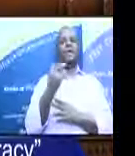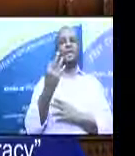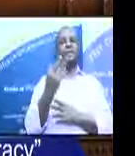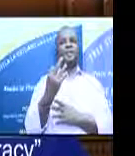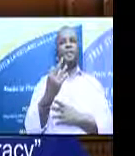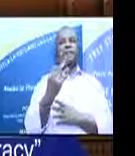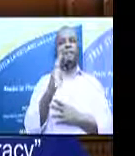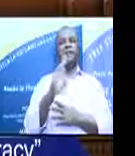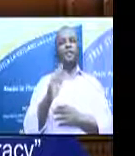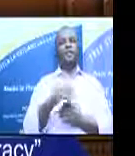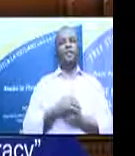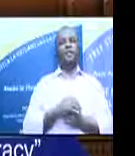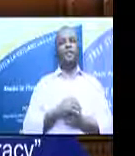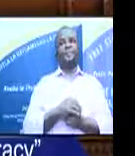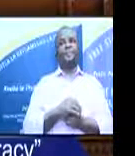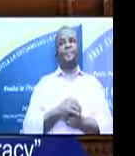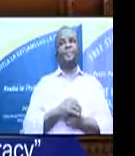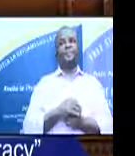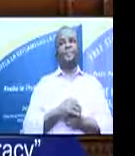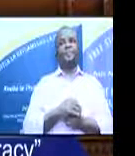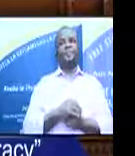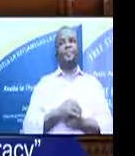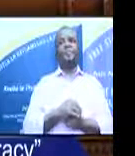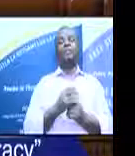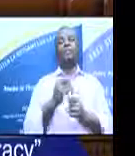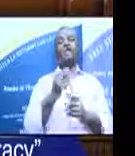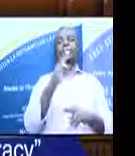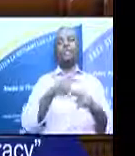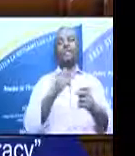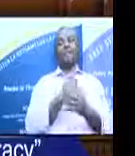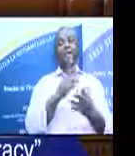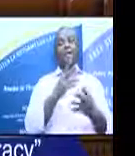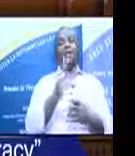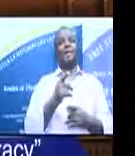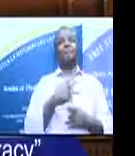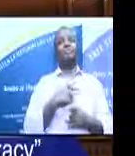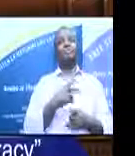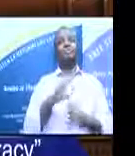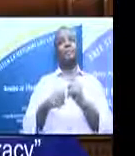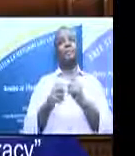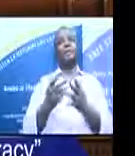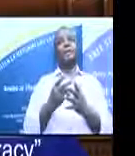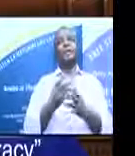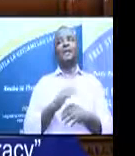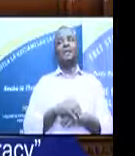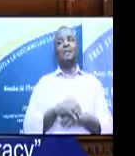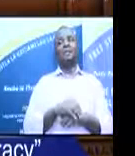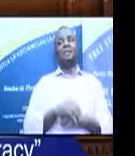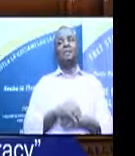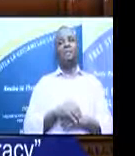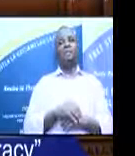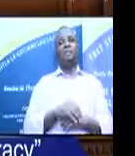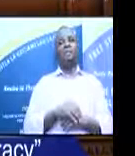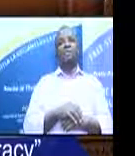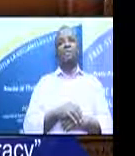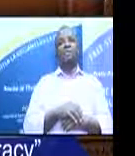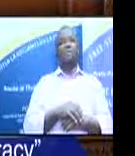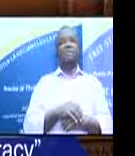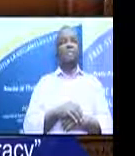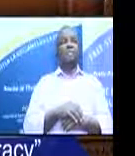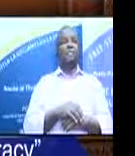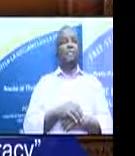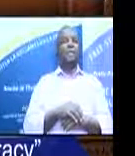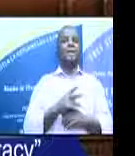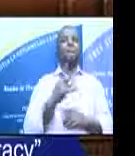3.3 billion. The Auditor General also found that effective and appropriate steps